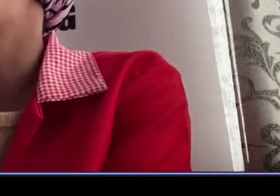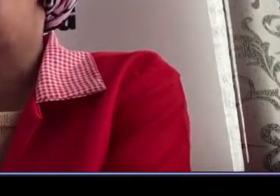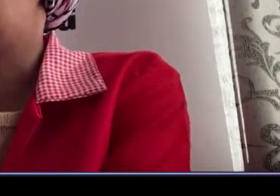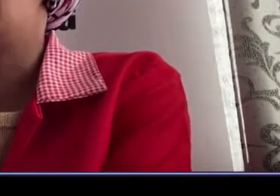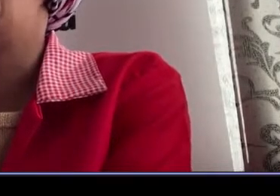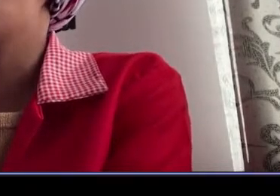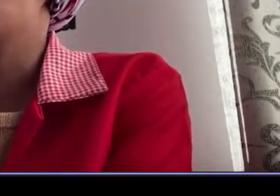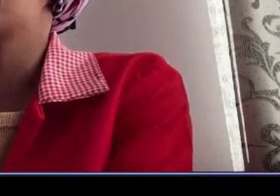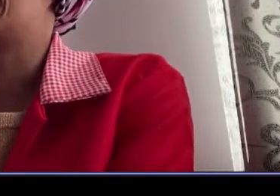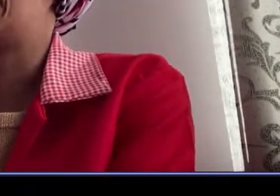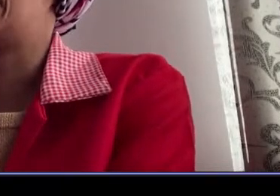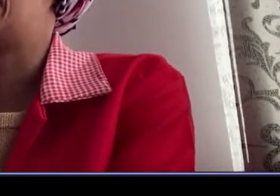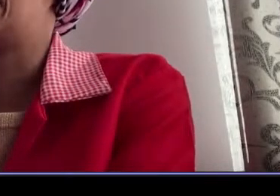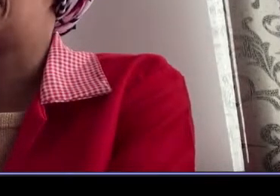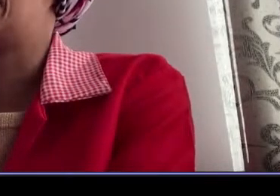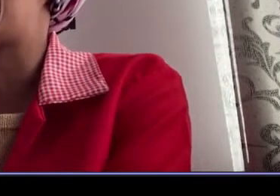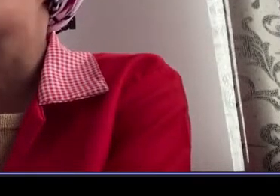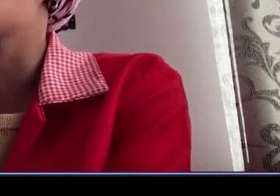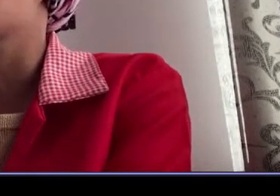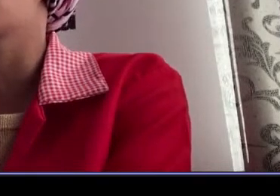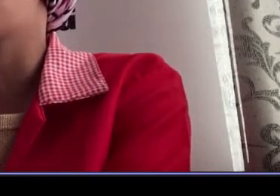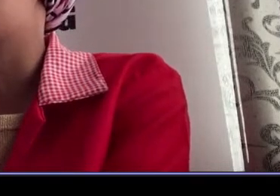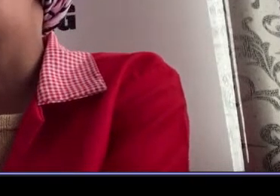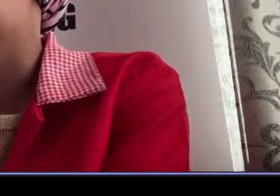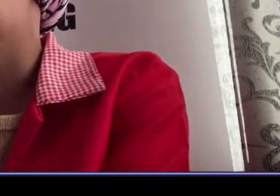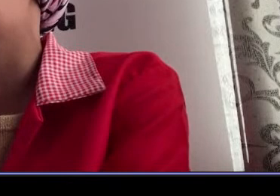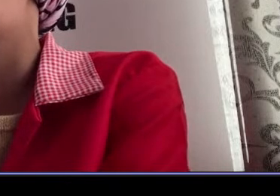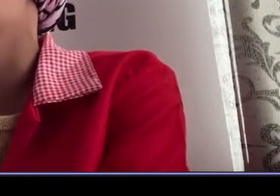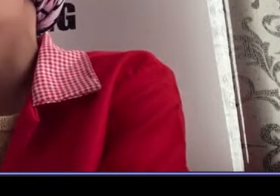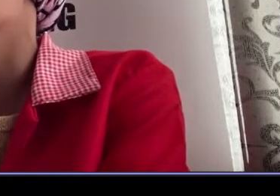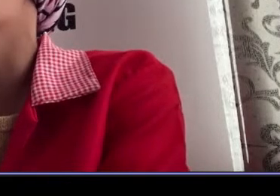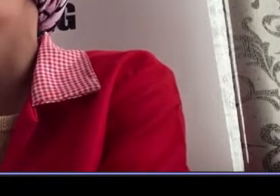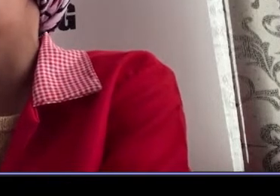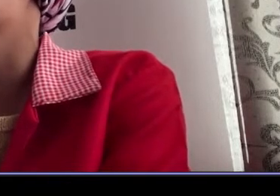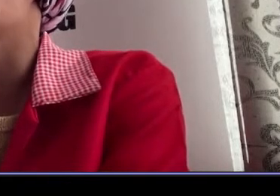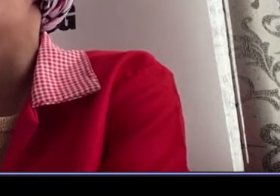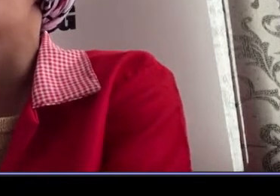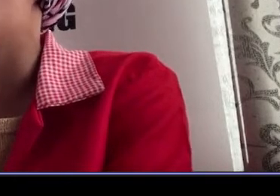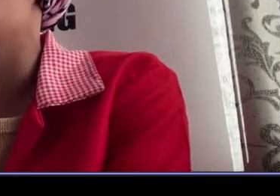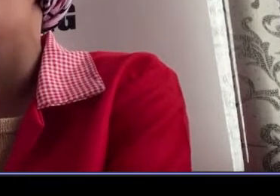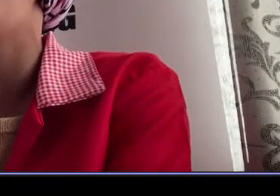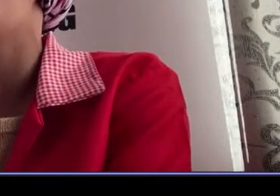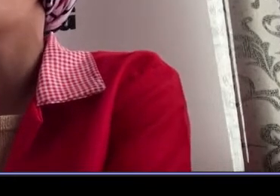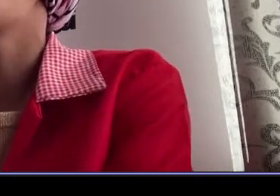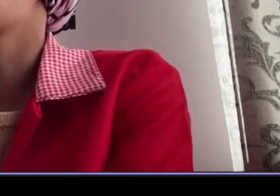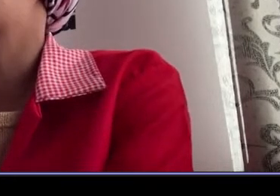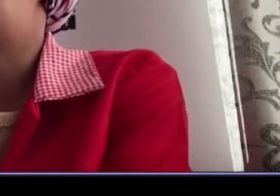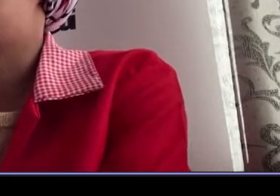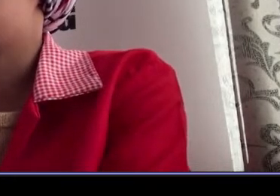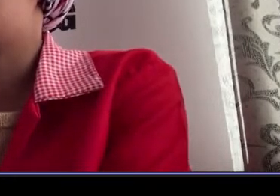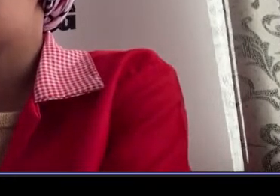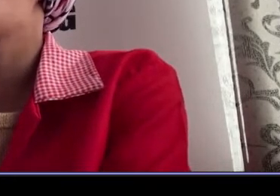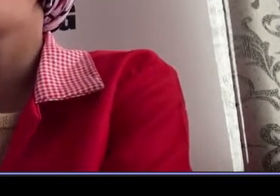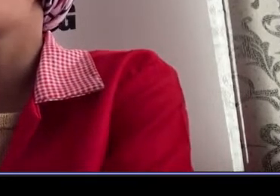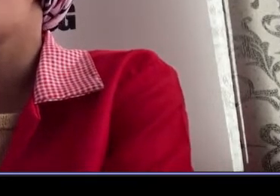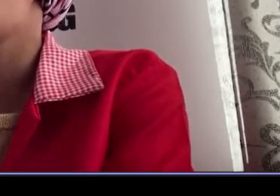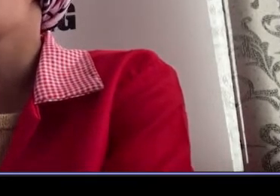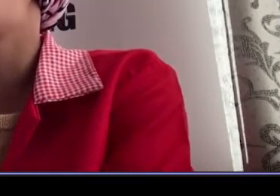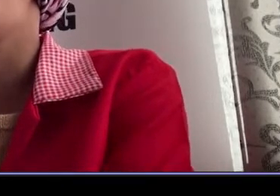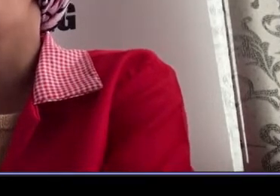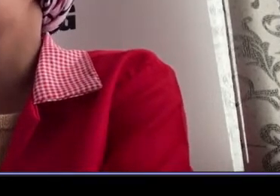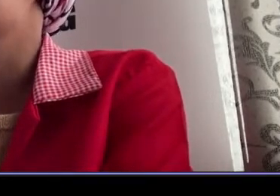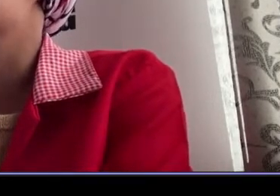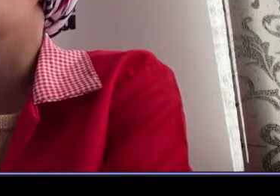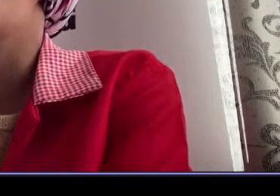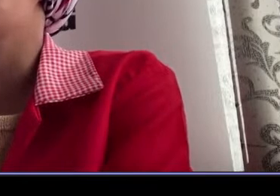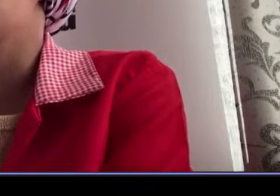Portfolio Committee today, in yet again difficult times we are facing and mourning those lives lost due to the pandemic and national